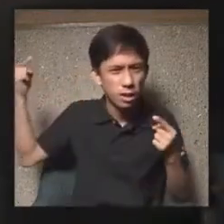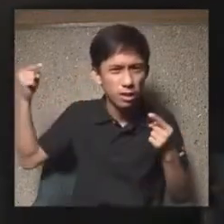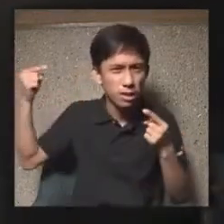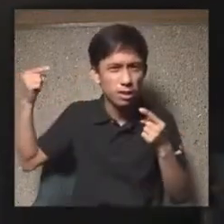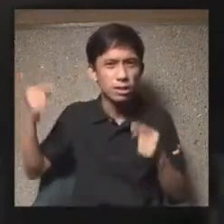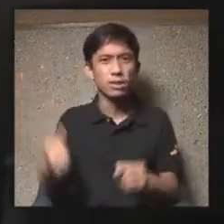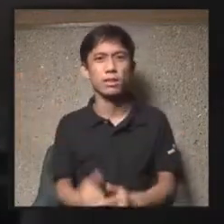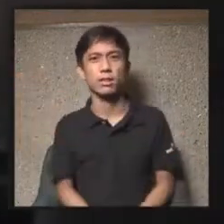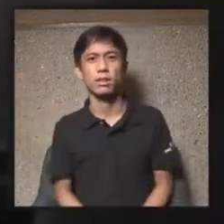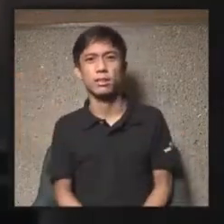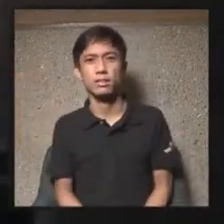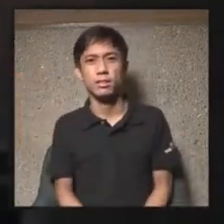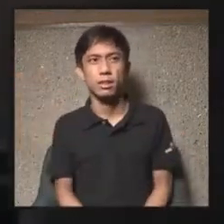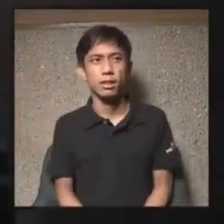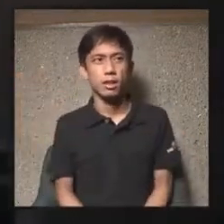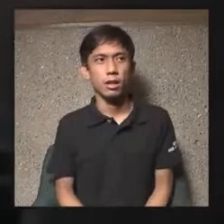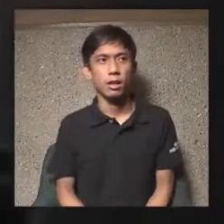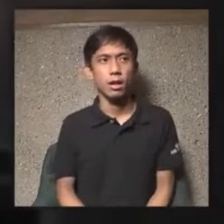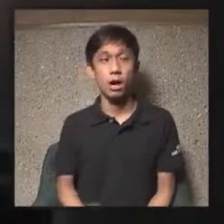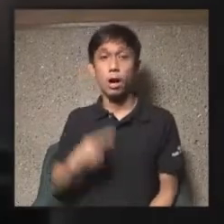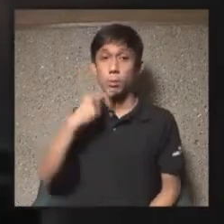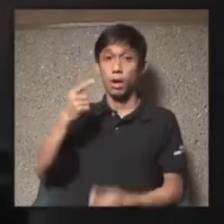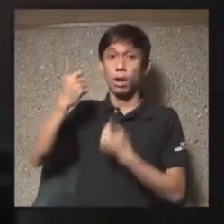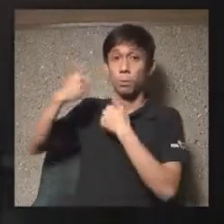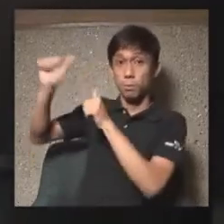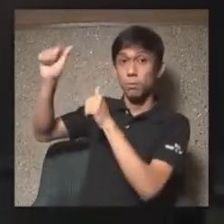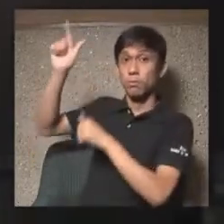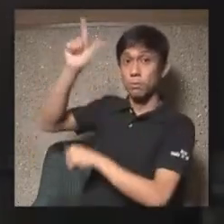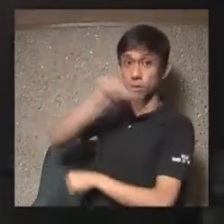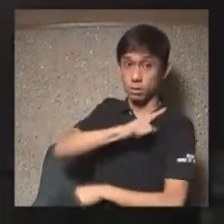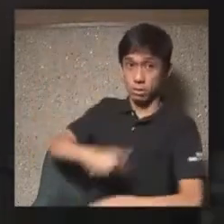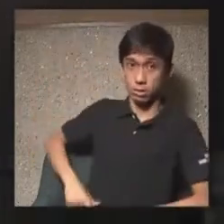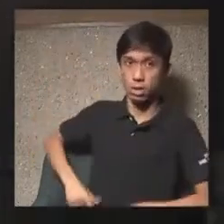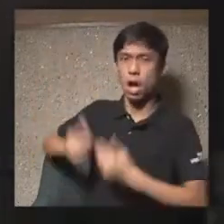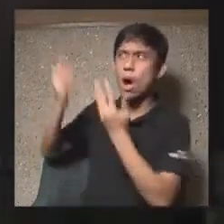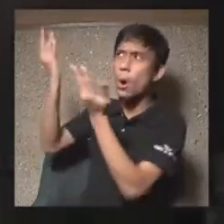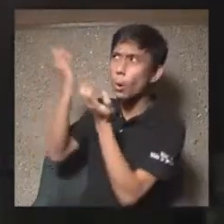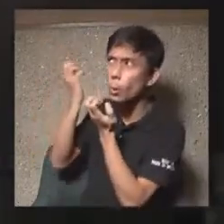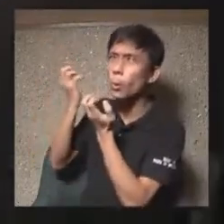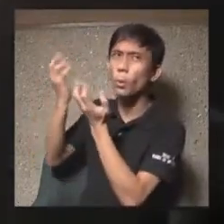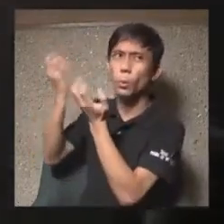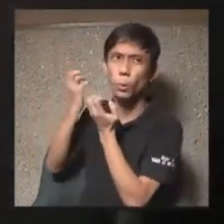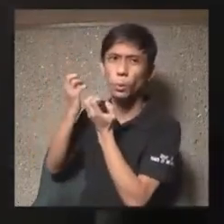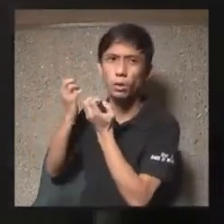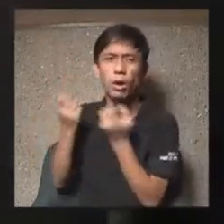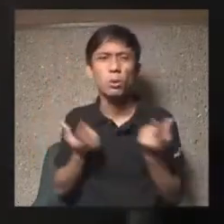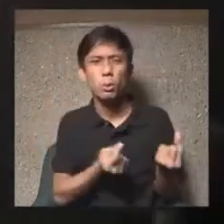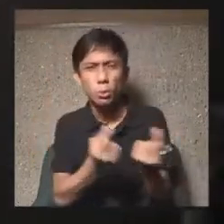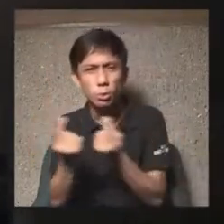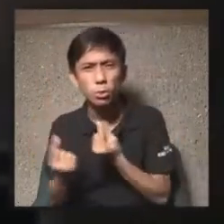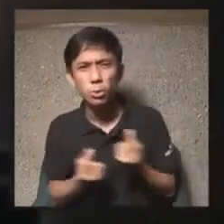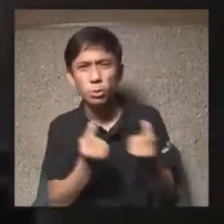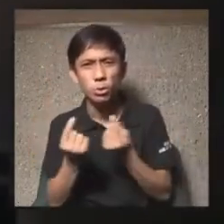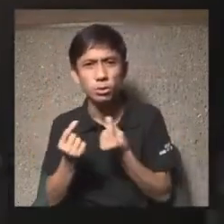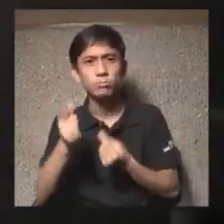okay, Lord, your will be done. I'm telling you, by the